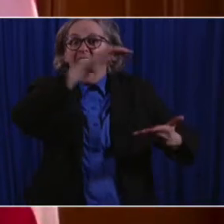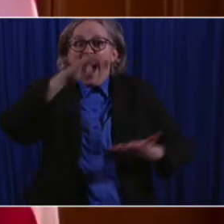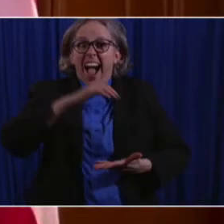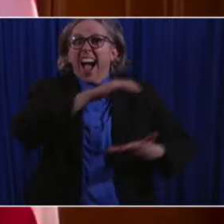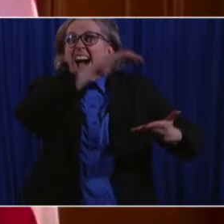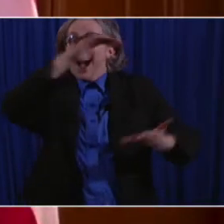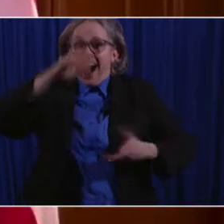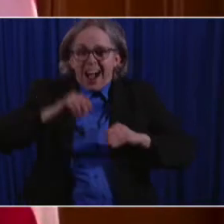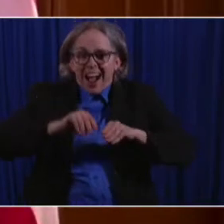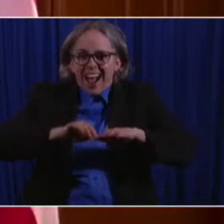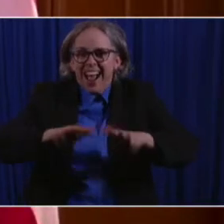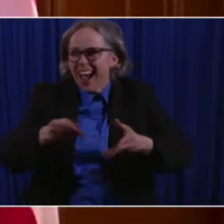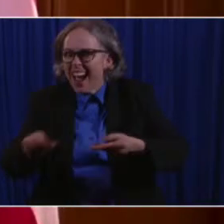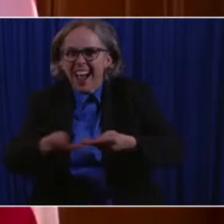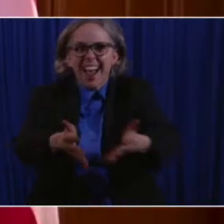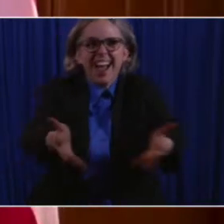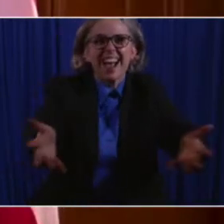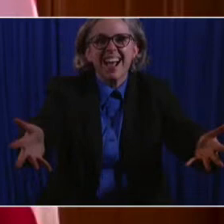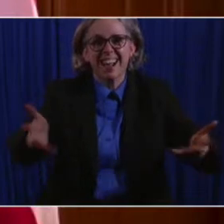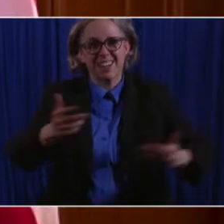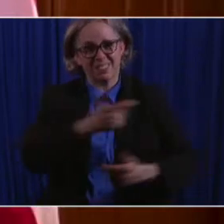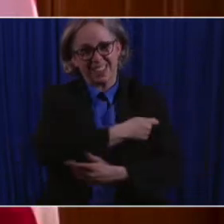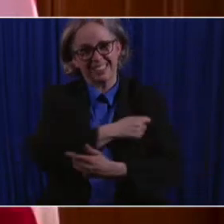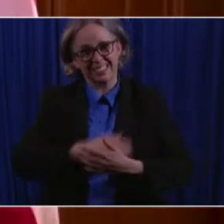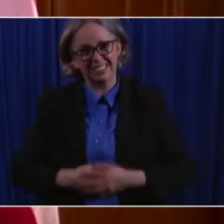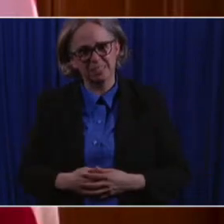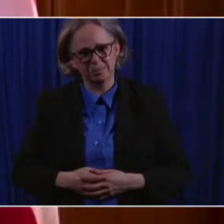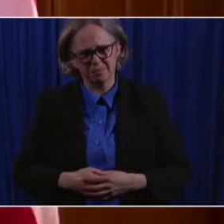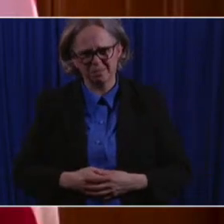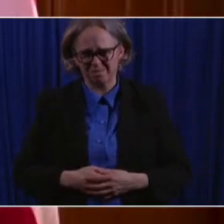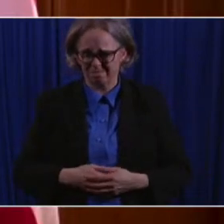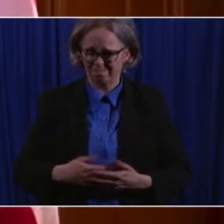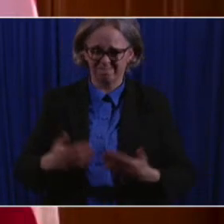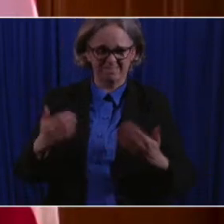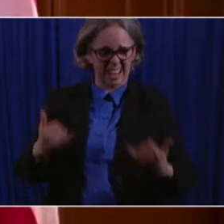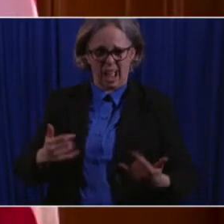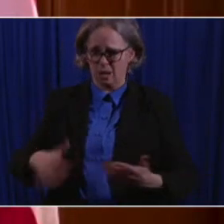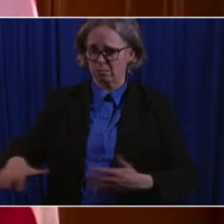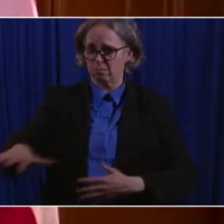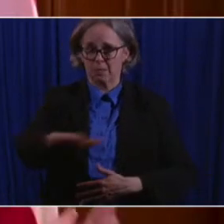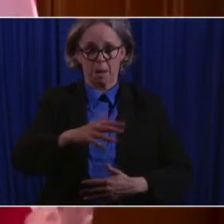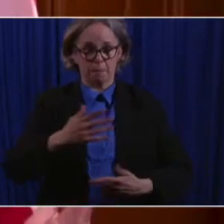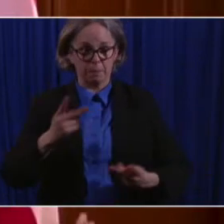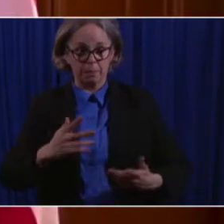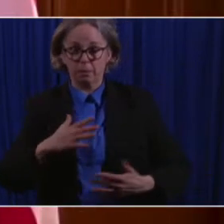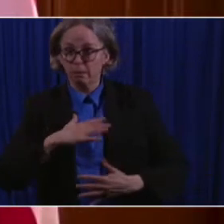enough people vaccinated? Will enough people be willing to be vaccinated? So all of us,